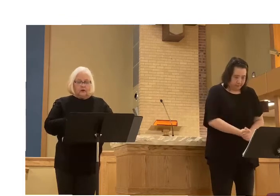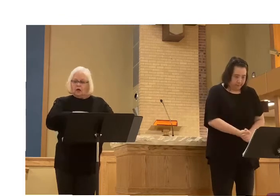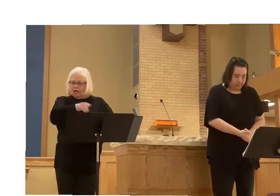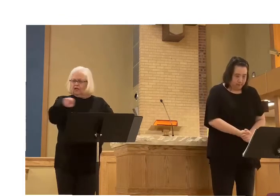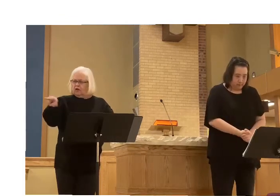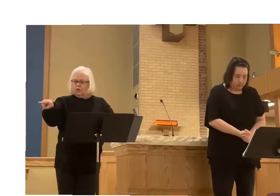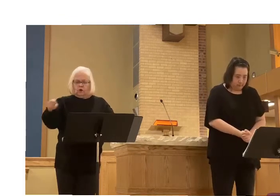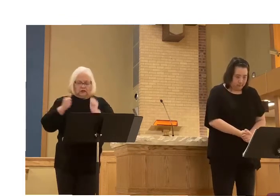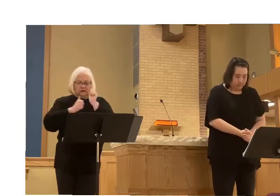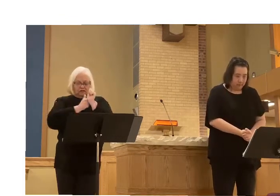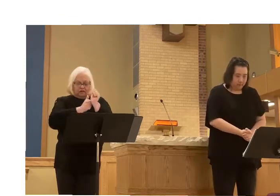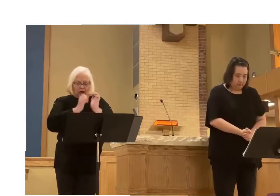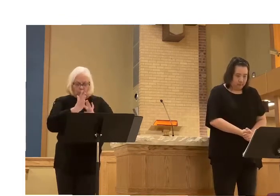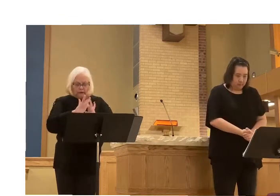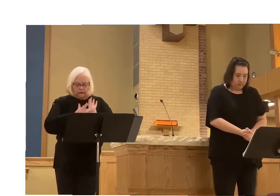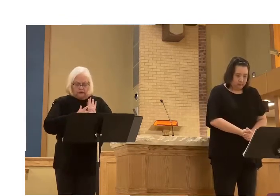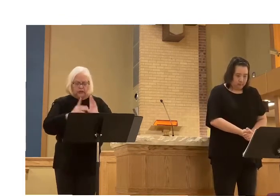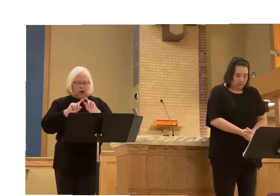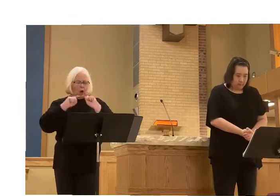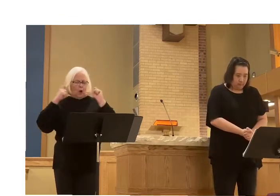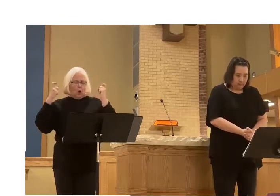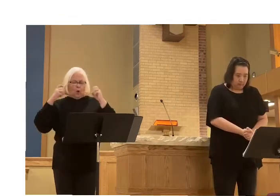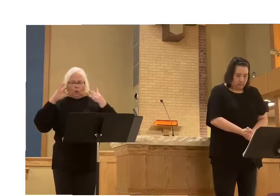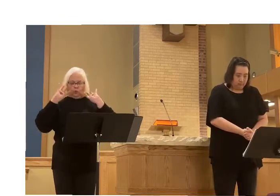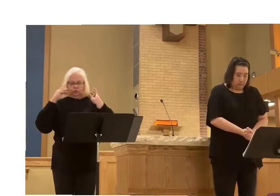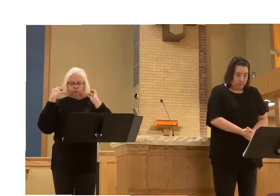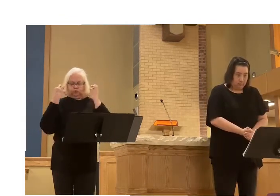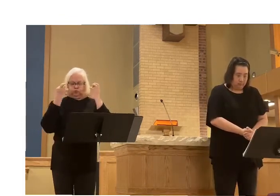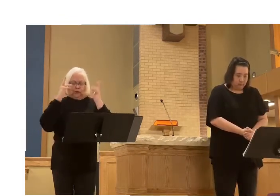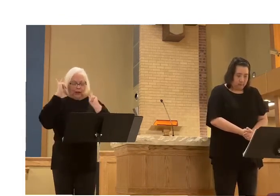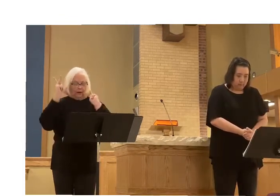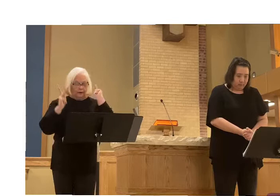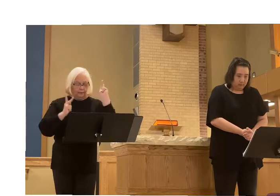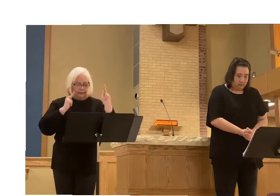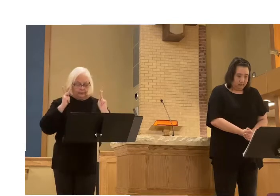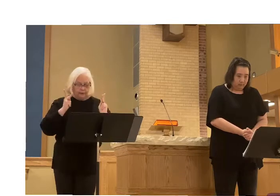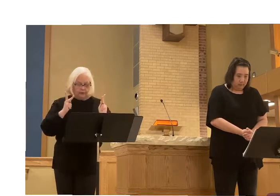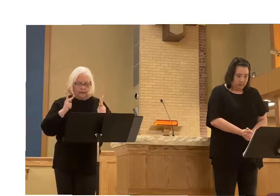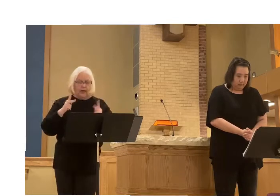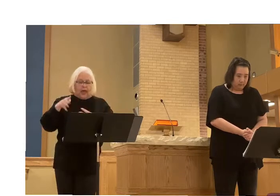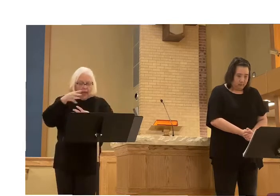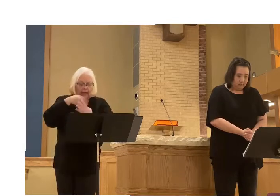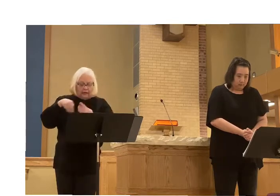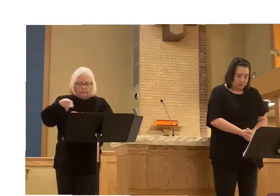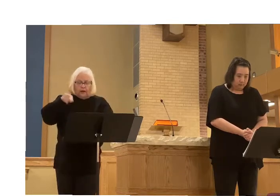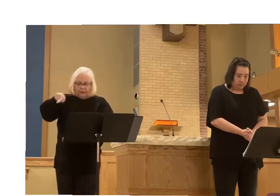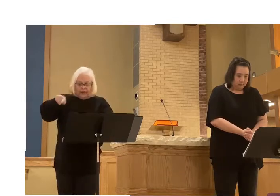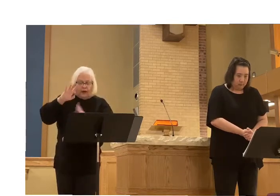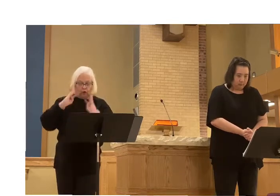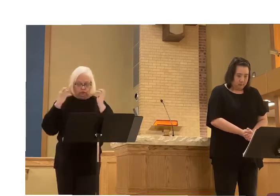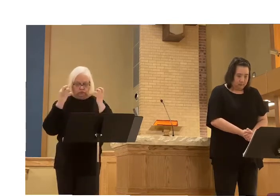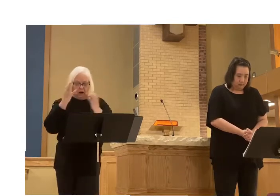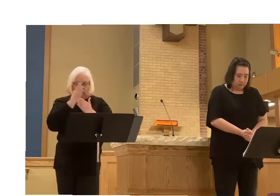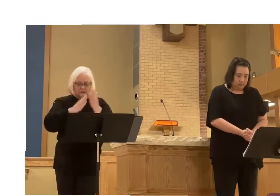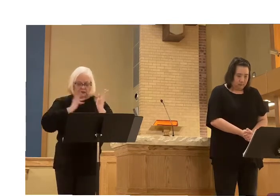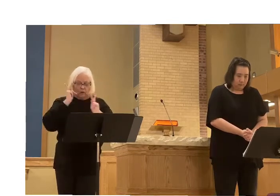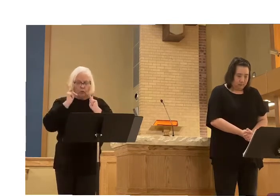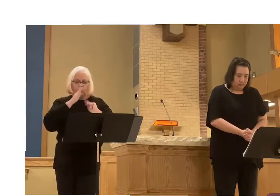There was following Jesus a great crowd of people, and among them were some women who were bewailing and lamenting